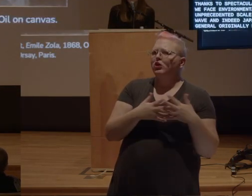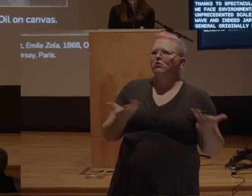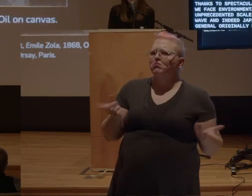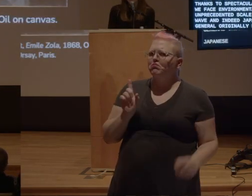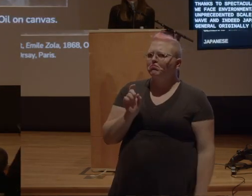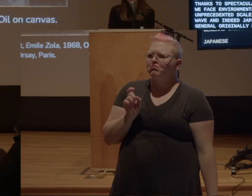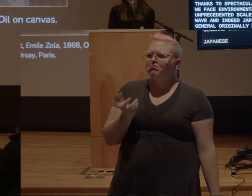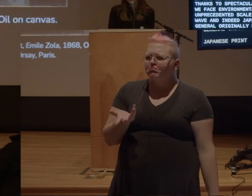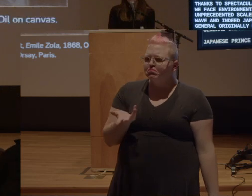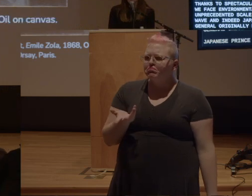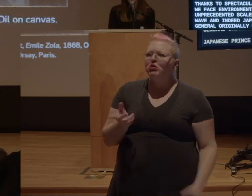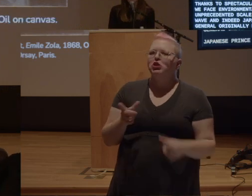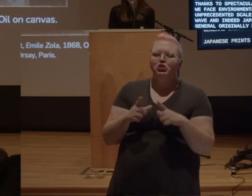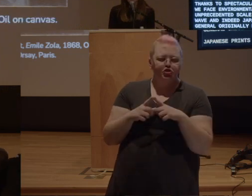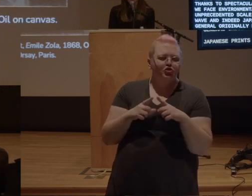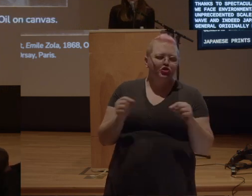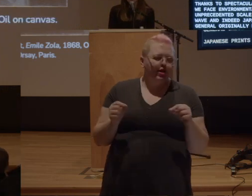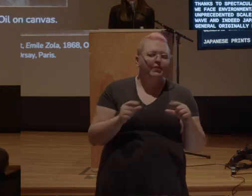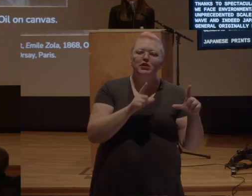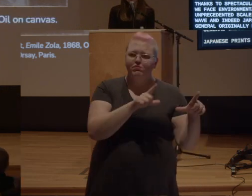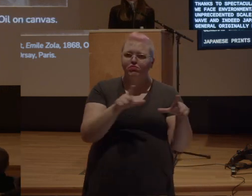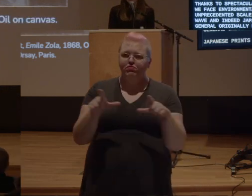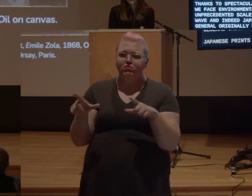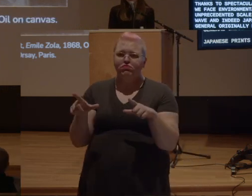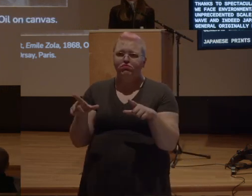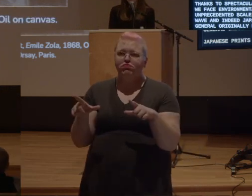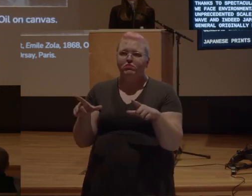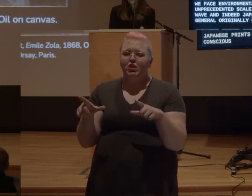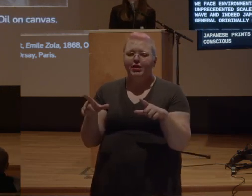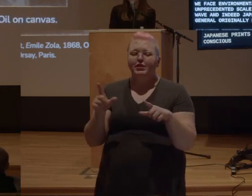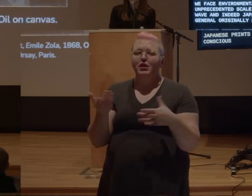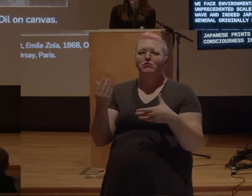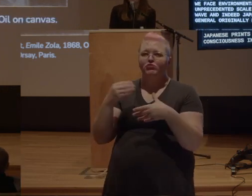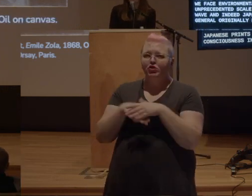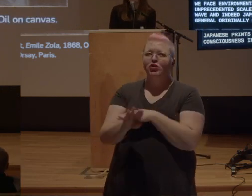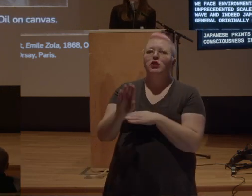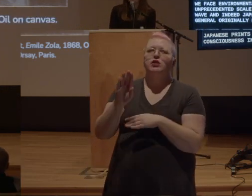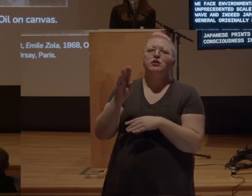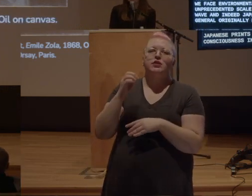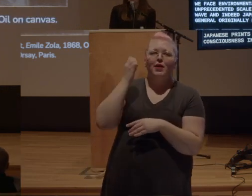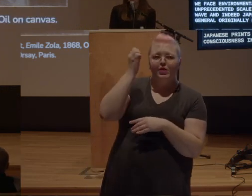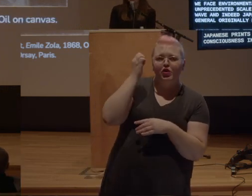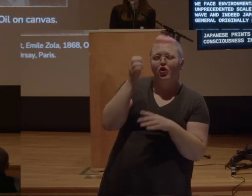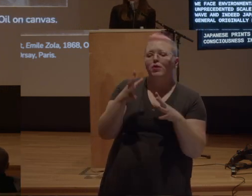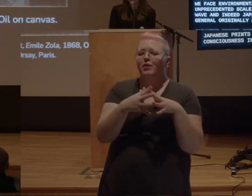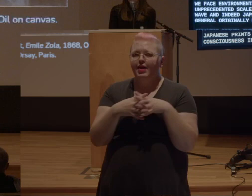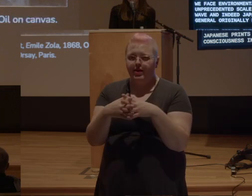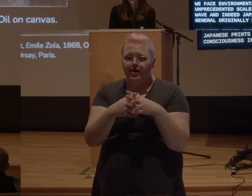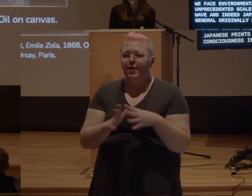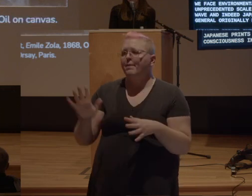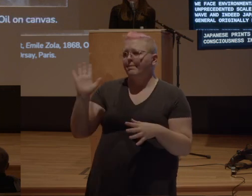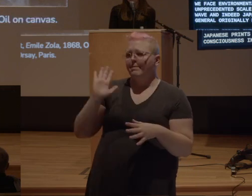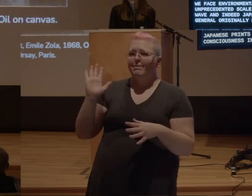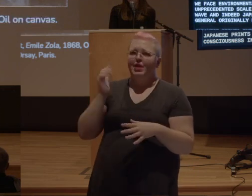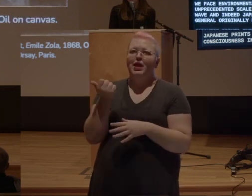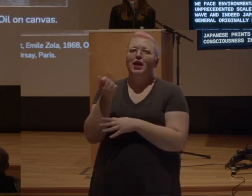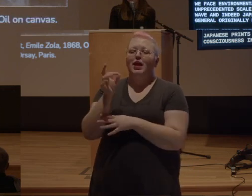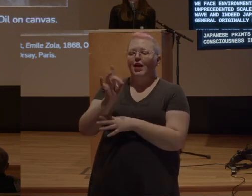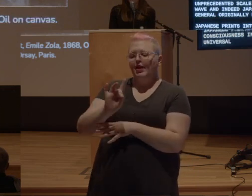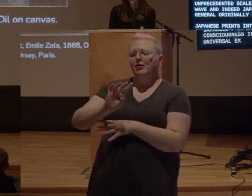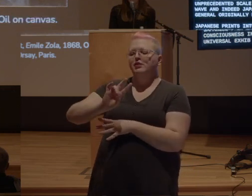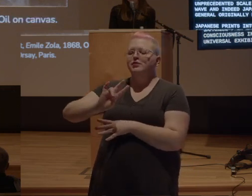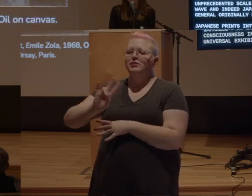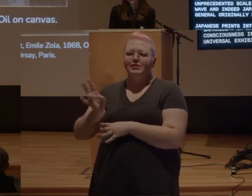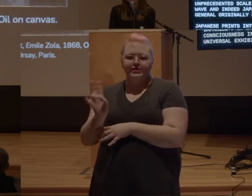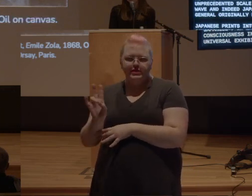Japanese prints entered European and American consciousness in the 1860s and 70s, when universal